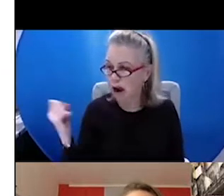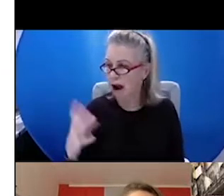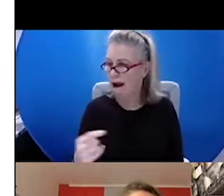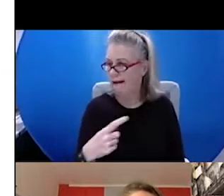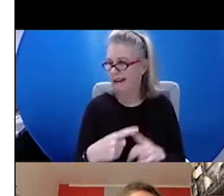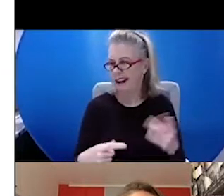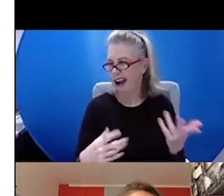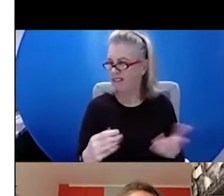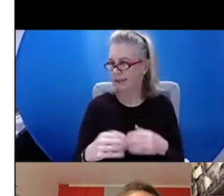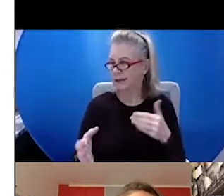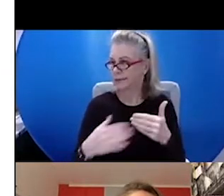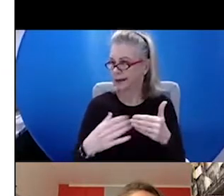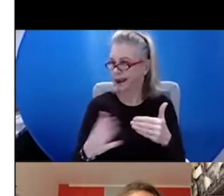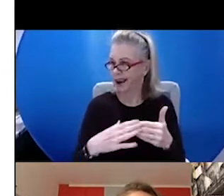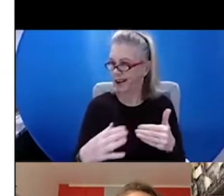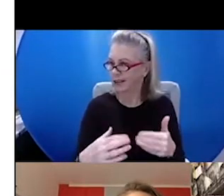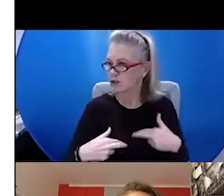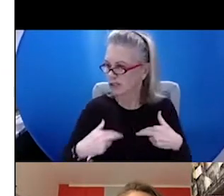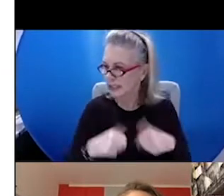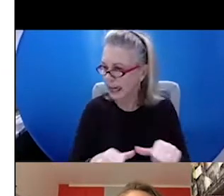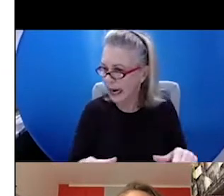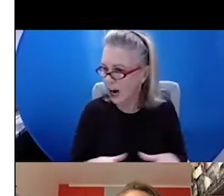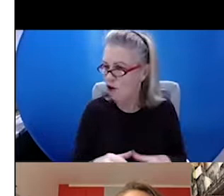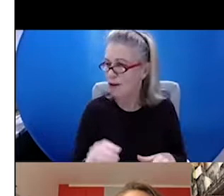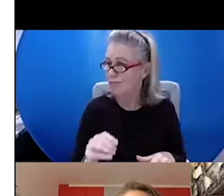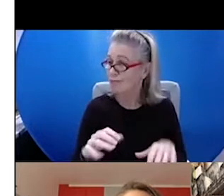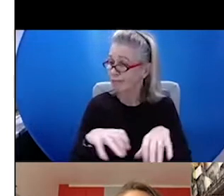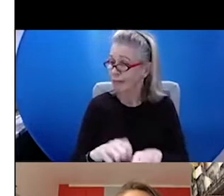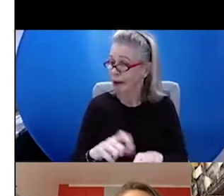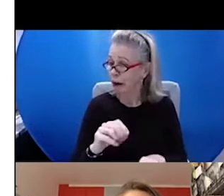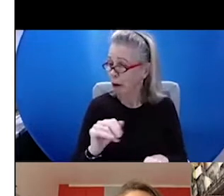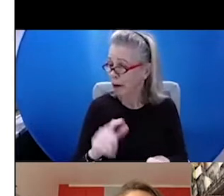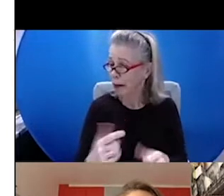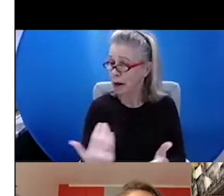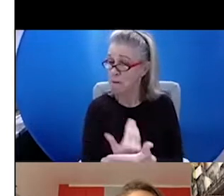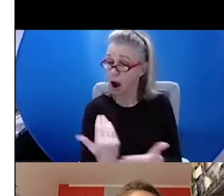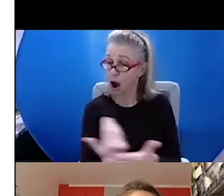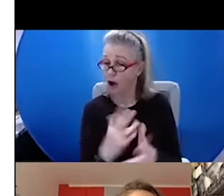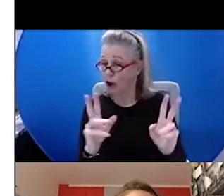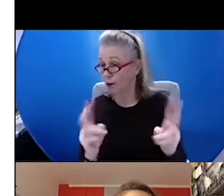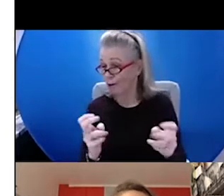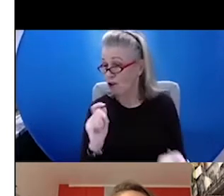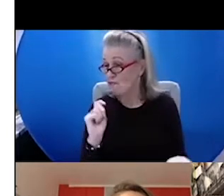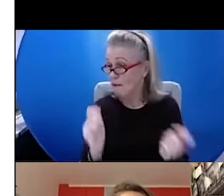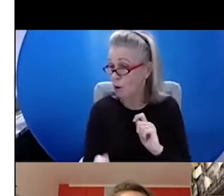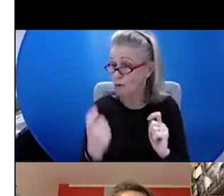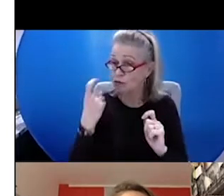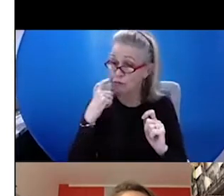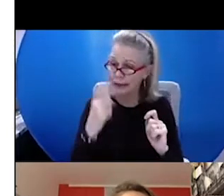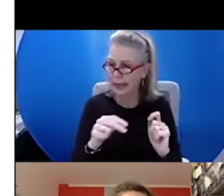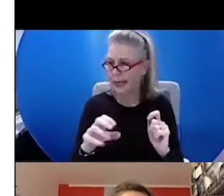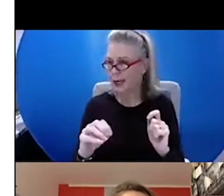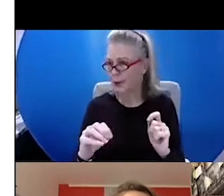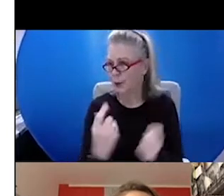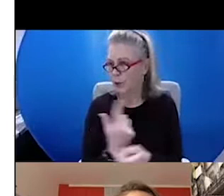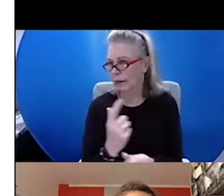colonial times onwards, the enclosure of urban commons combined with socioeconomic uneven stratifications, spatial quasi-segregations,